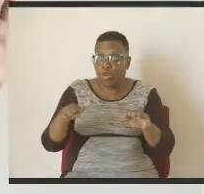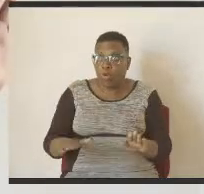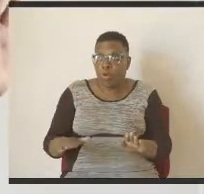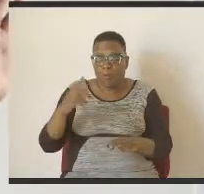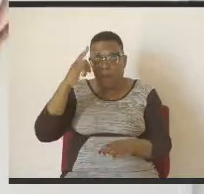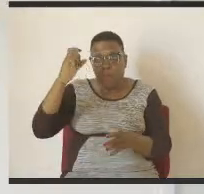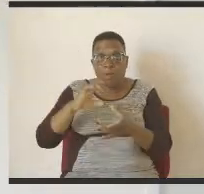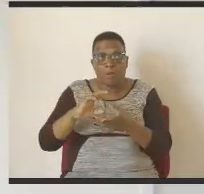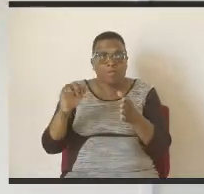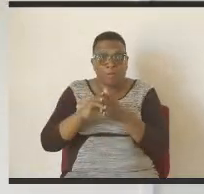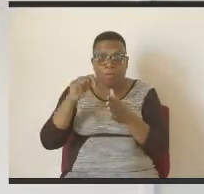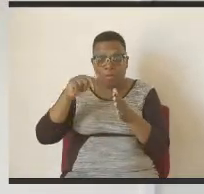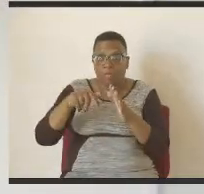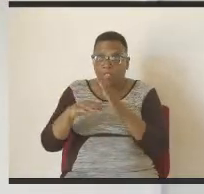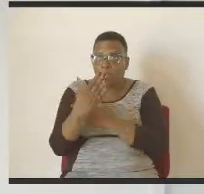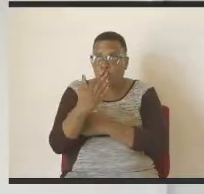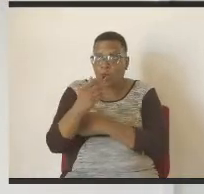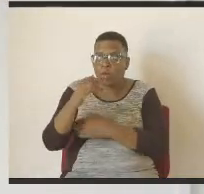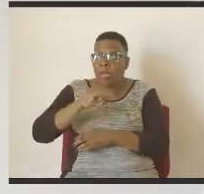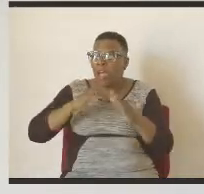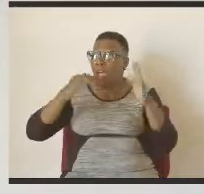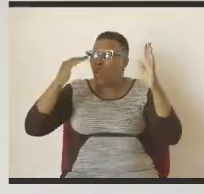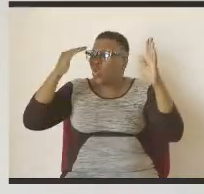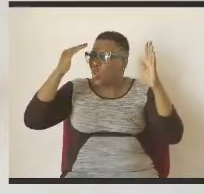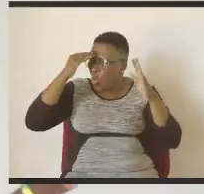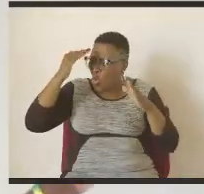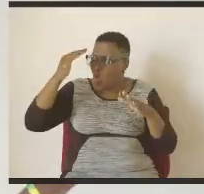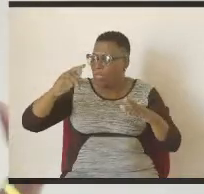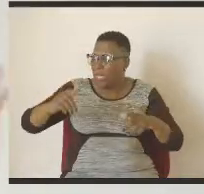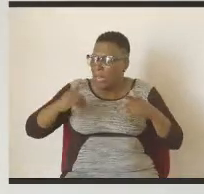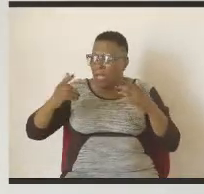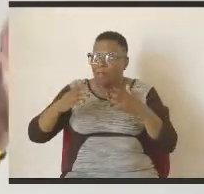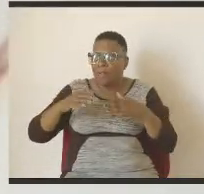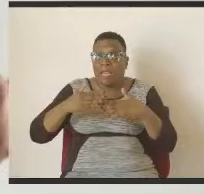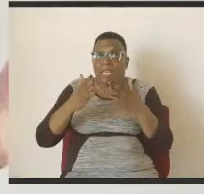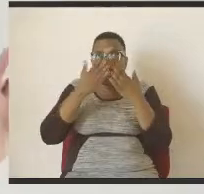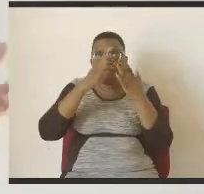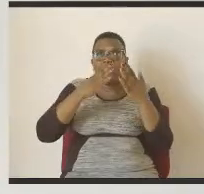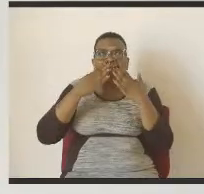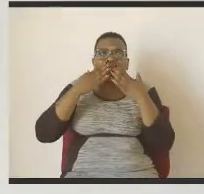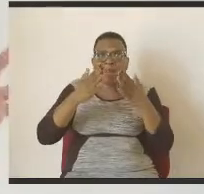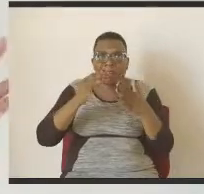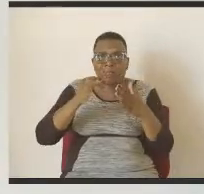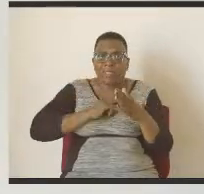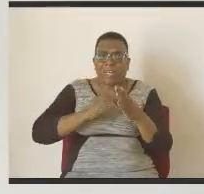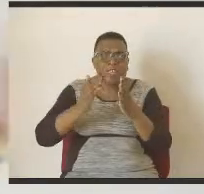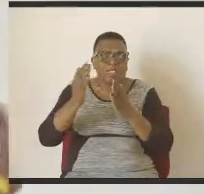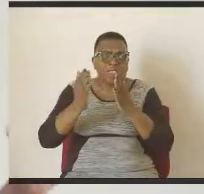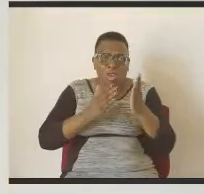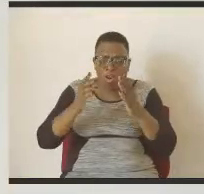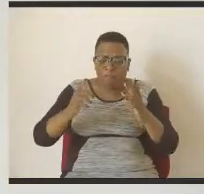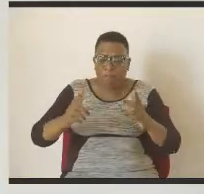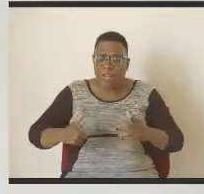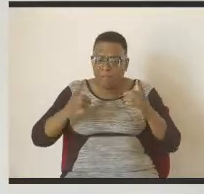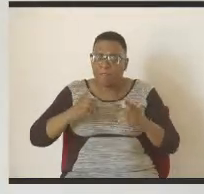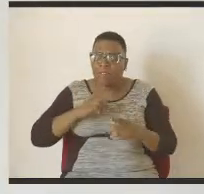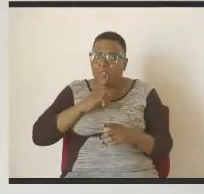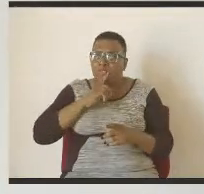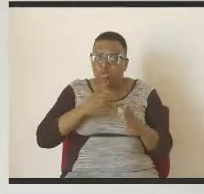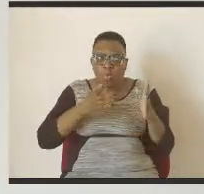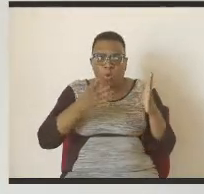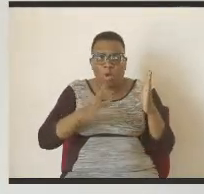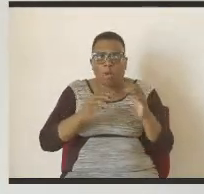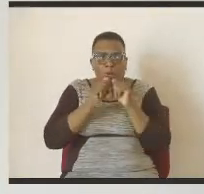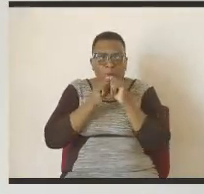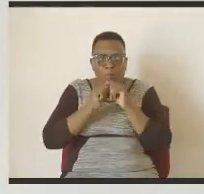that this morning, I know he's alive. And I got thanks that I serve a living and a true God. Bless